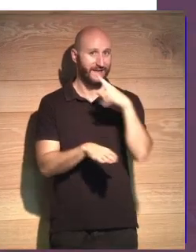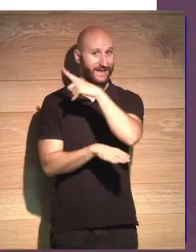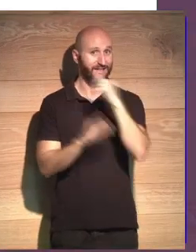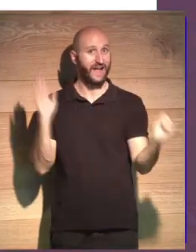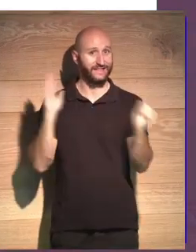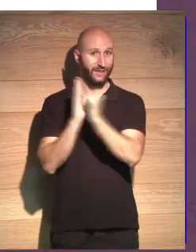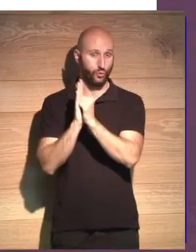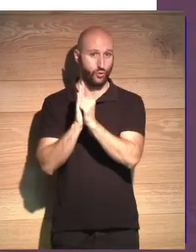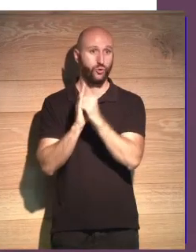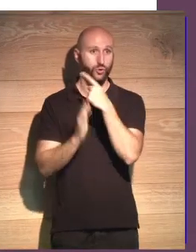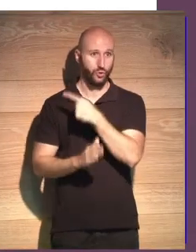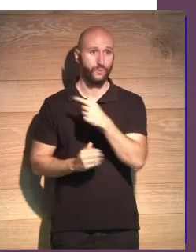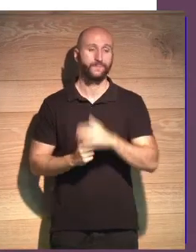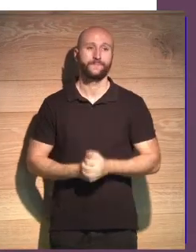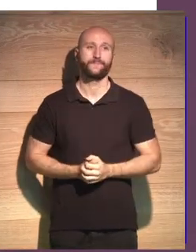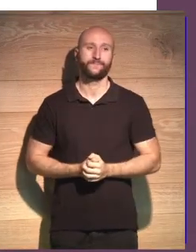demo,